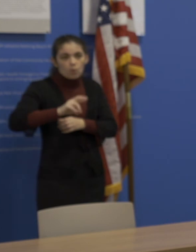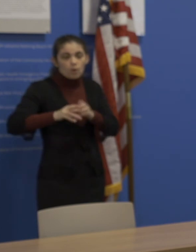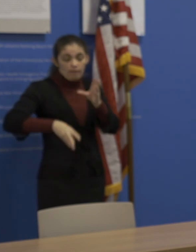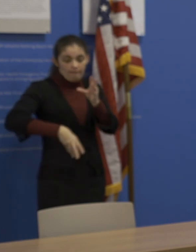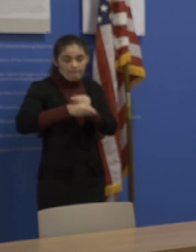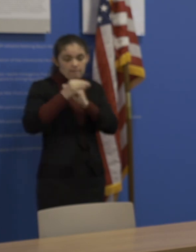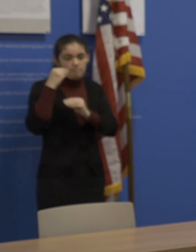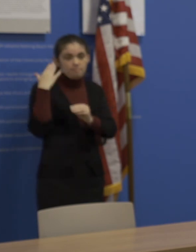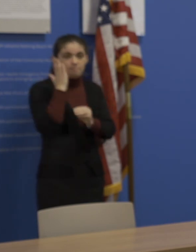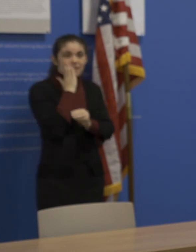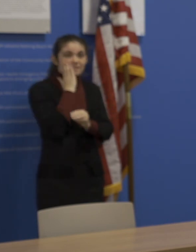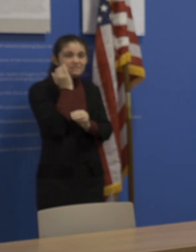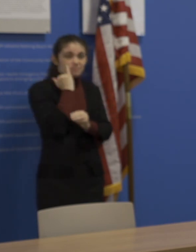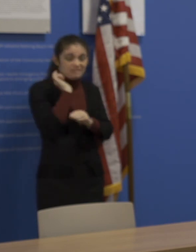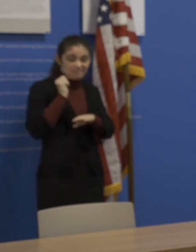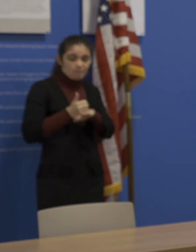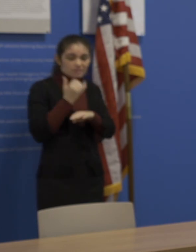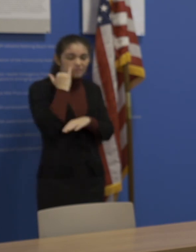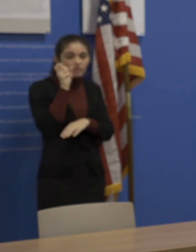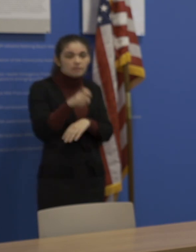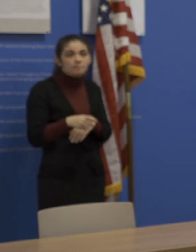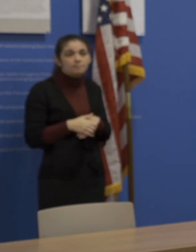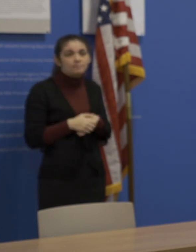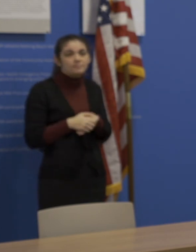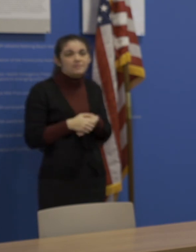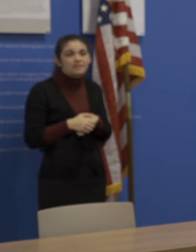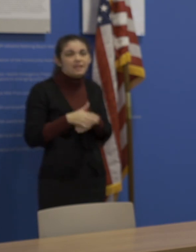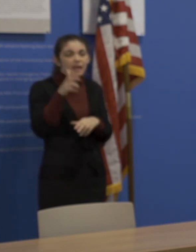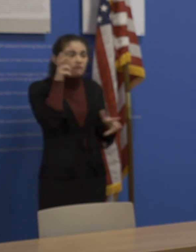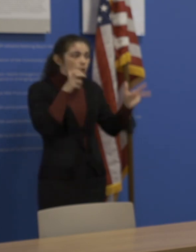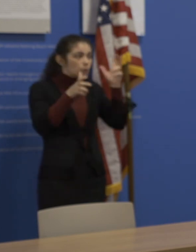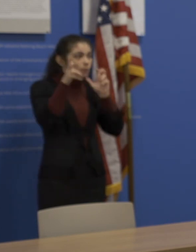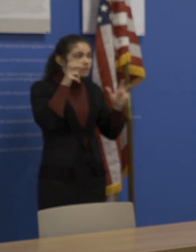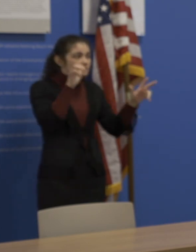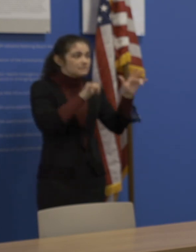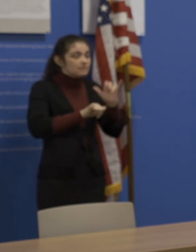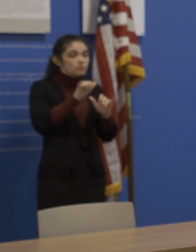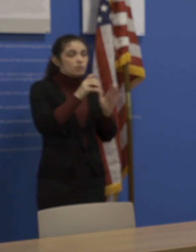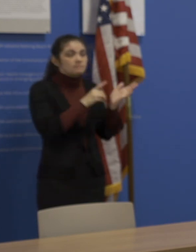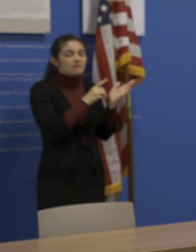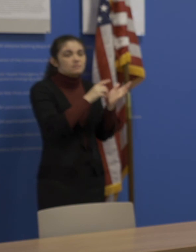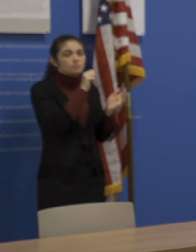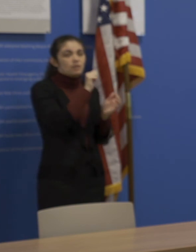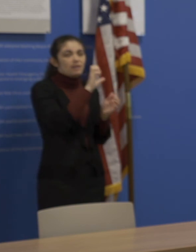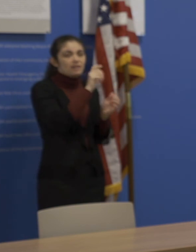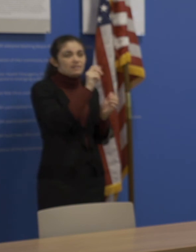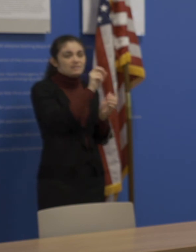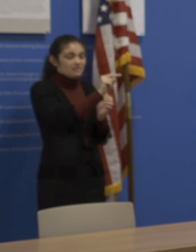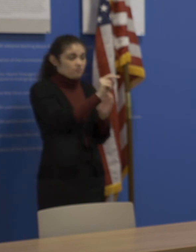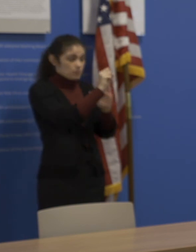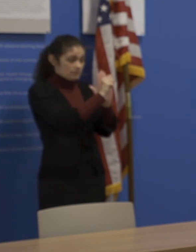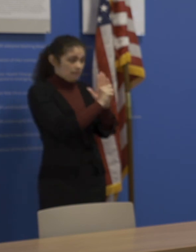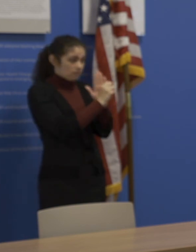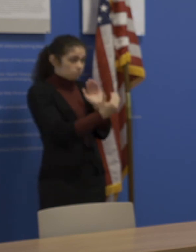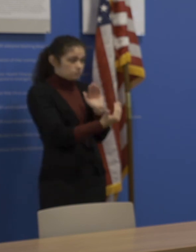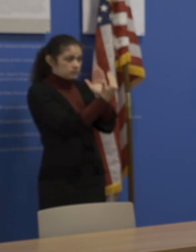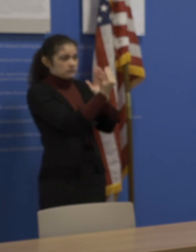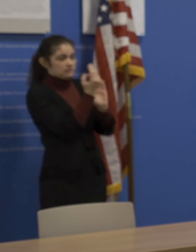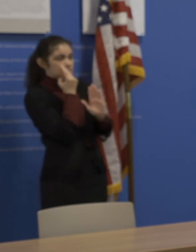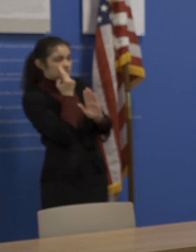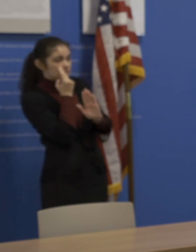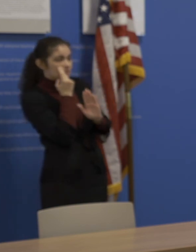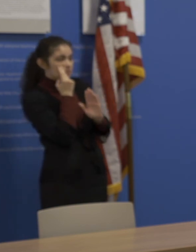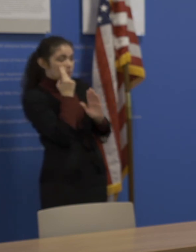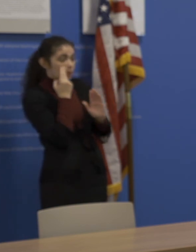beds to be built? So I have heard the same things that you have heard from Dr. Acton about a state-level approach with regard to